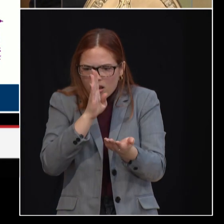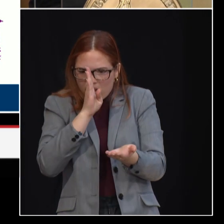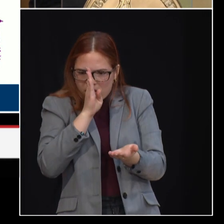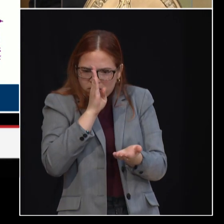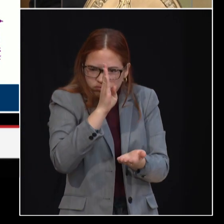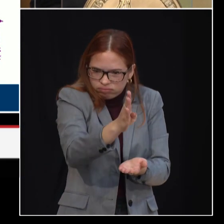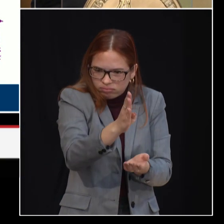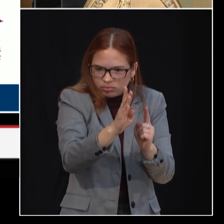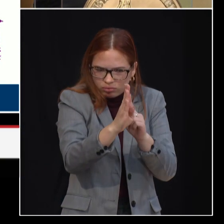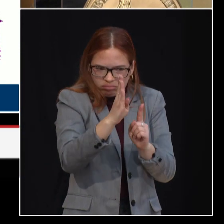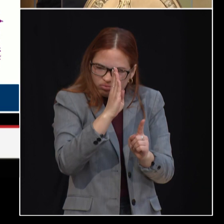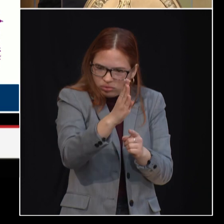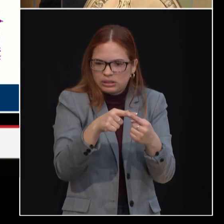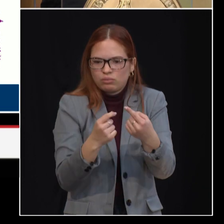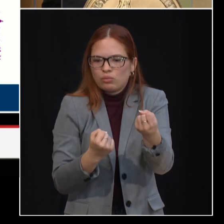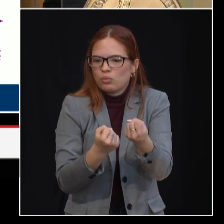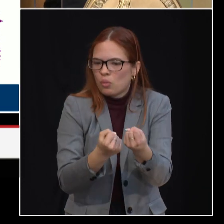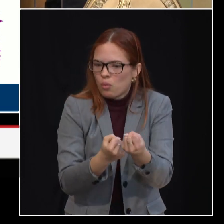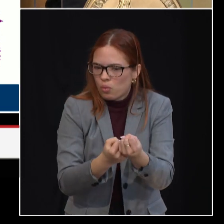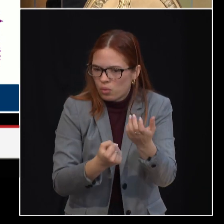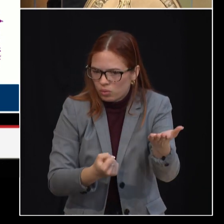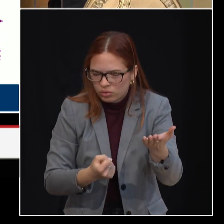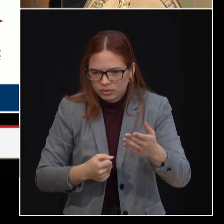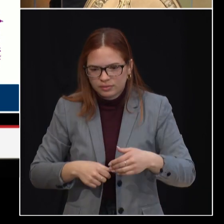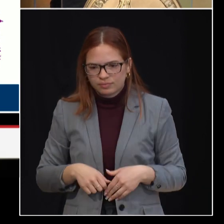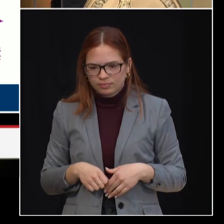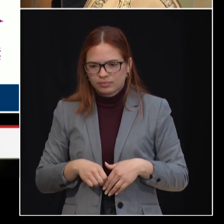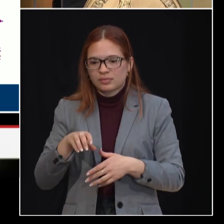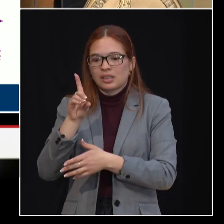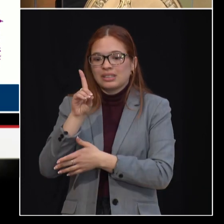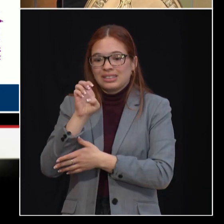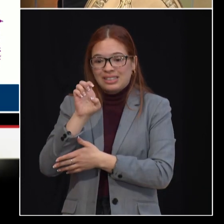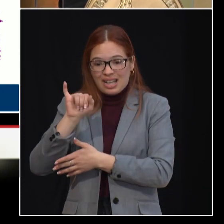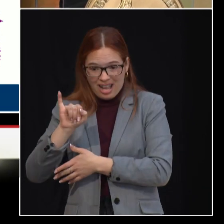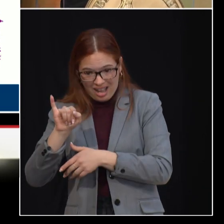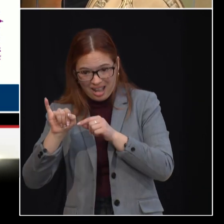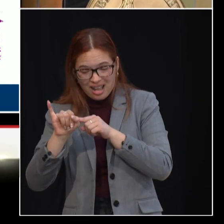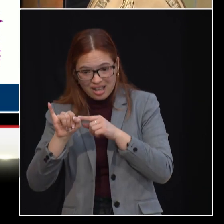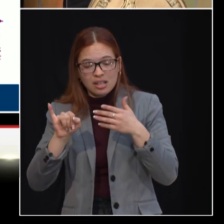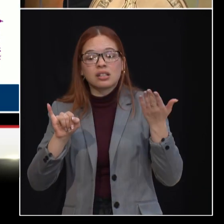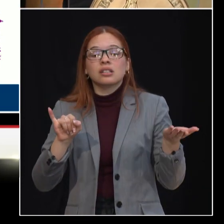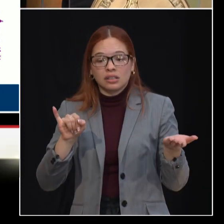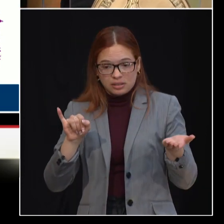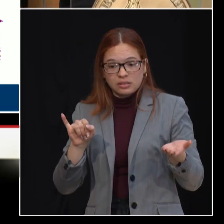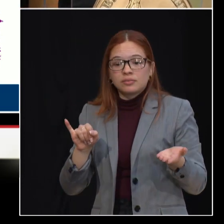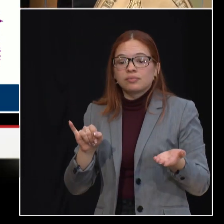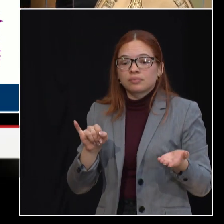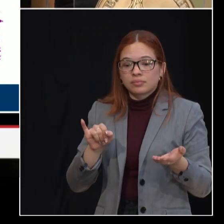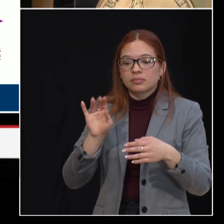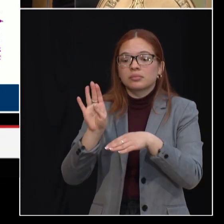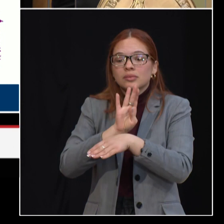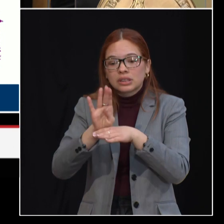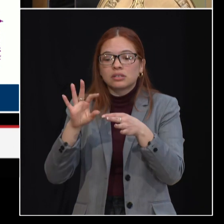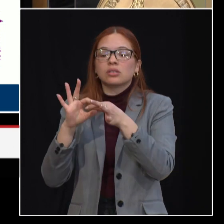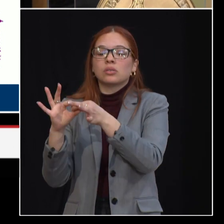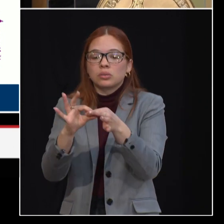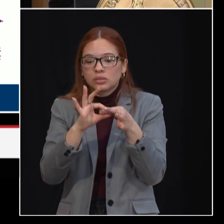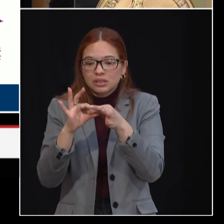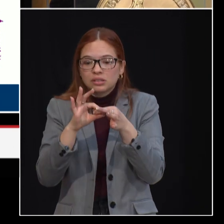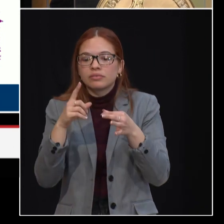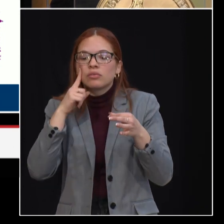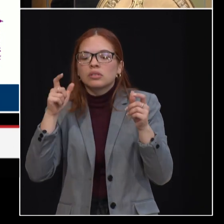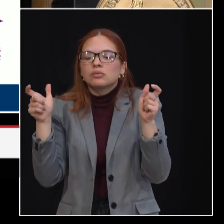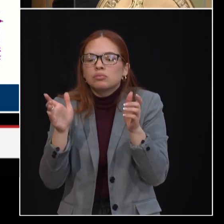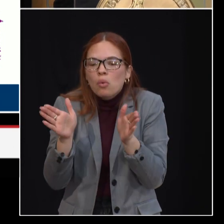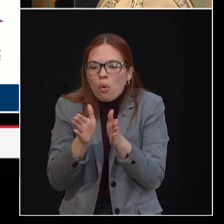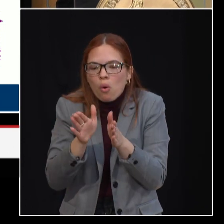another great way to partner with us is through our DEI Business Fellowship, which is a program that I manage. This program was launched in the fall of 2021